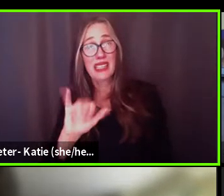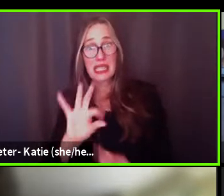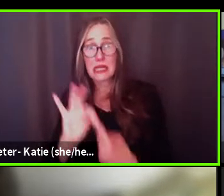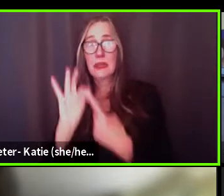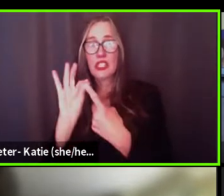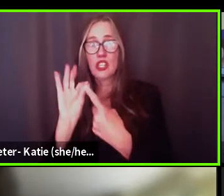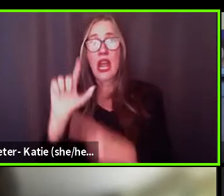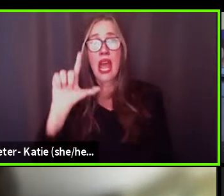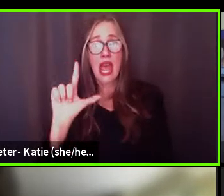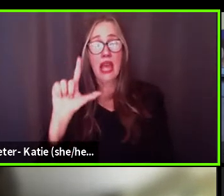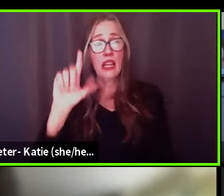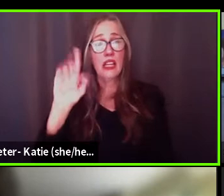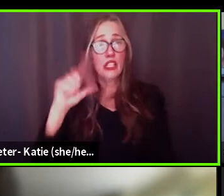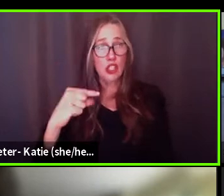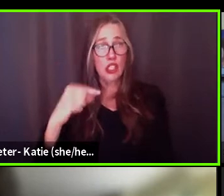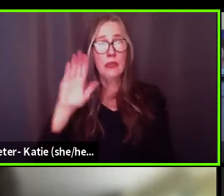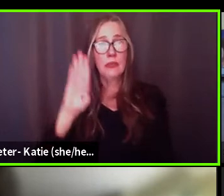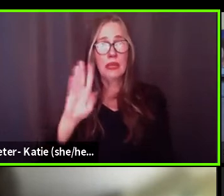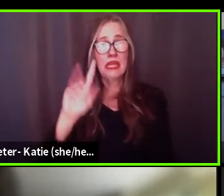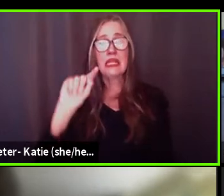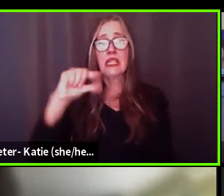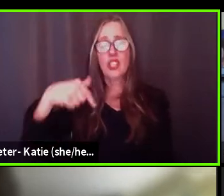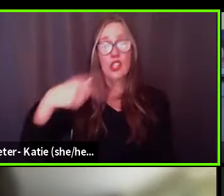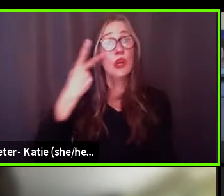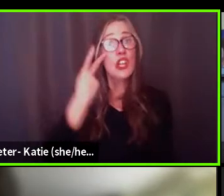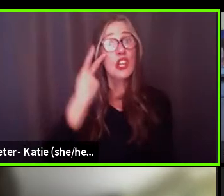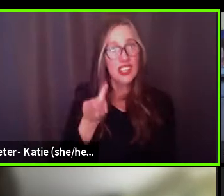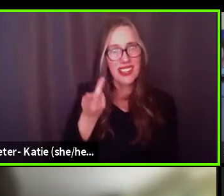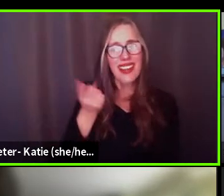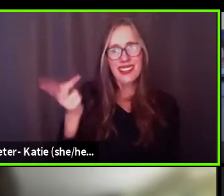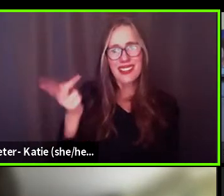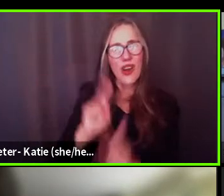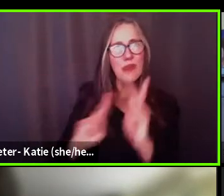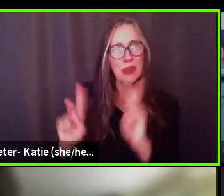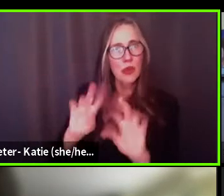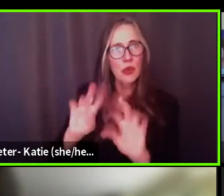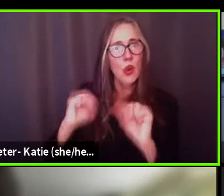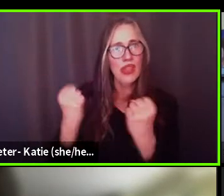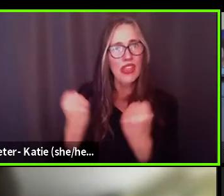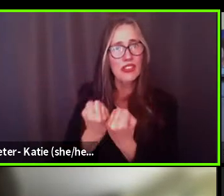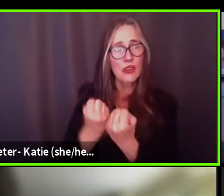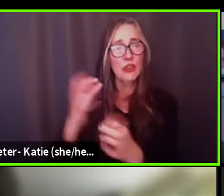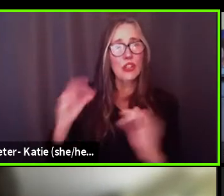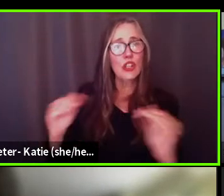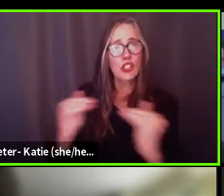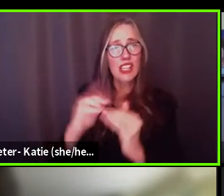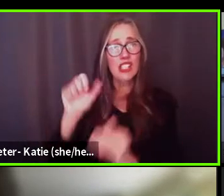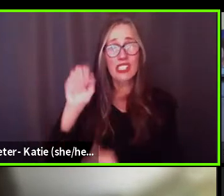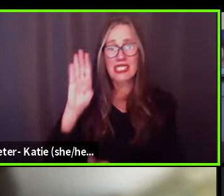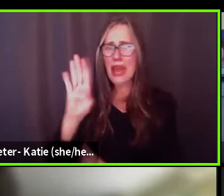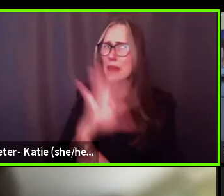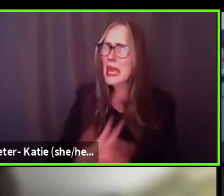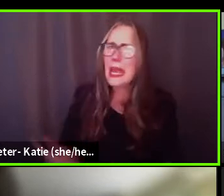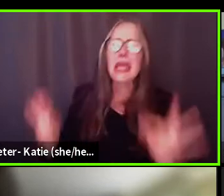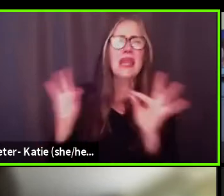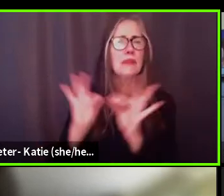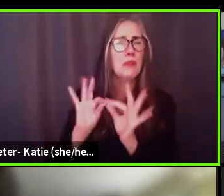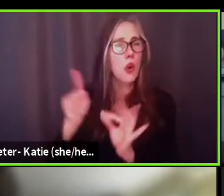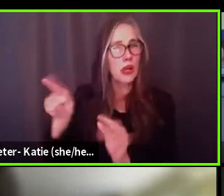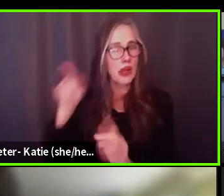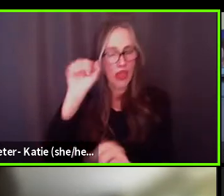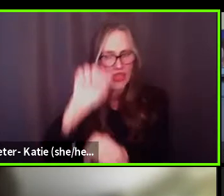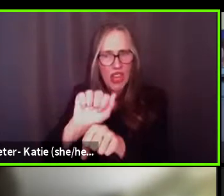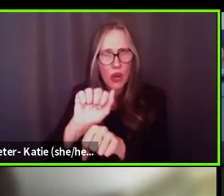um like at the sterilization social justice lab that is absolutely critical to understanding how certain peoples and